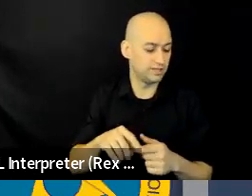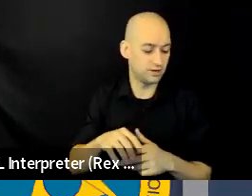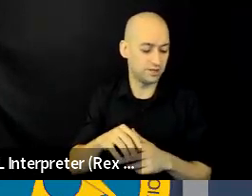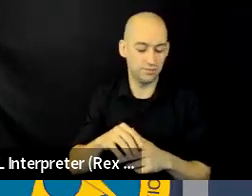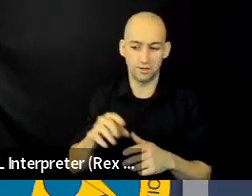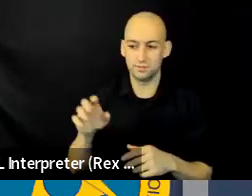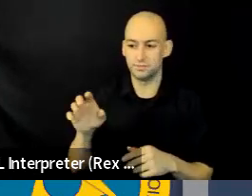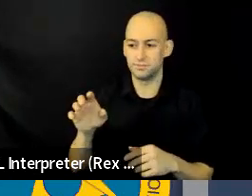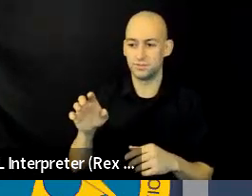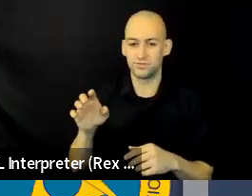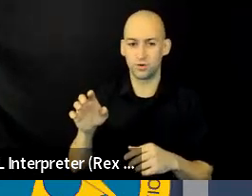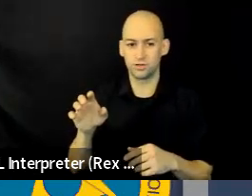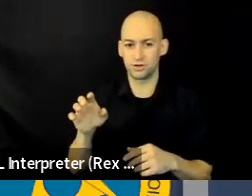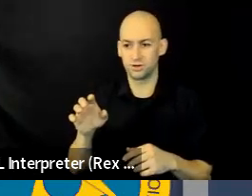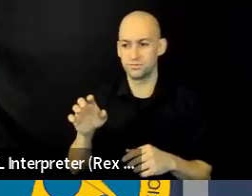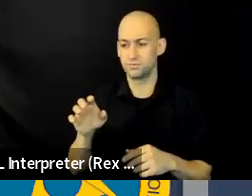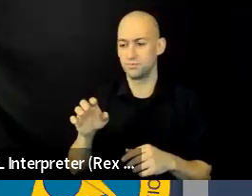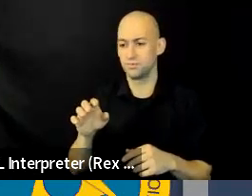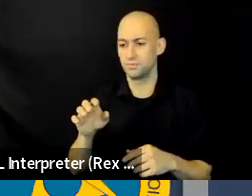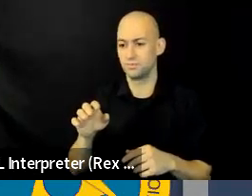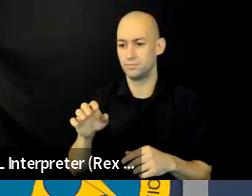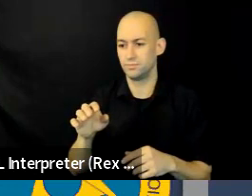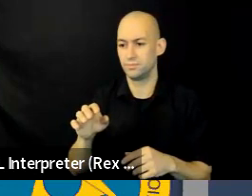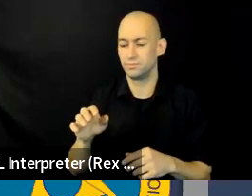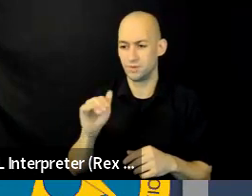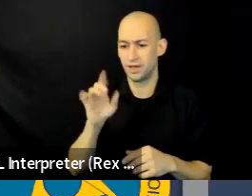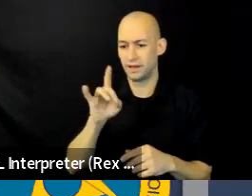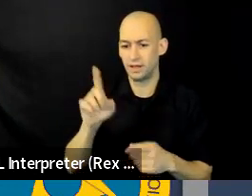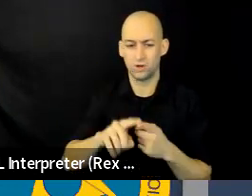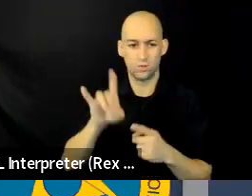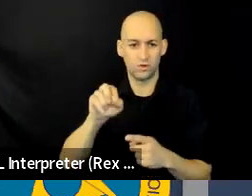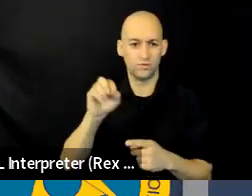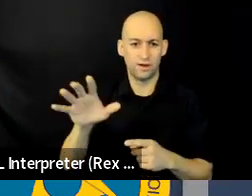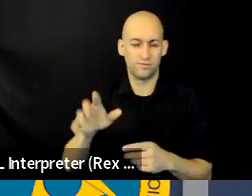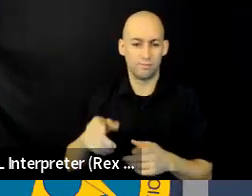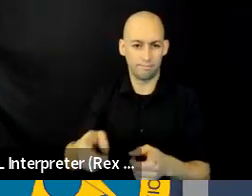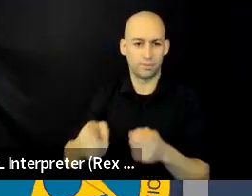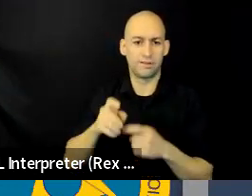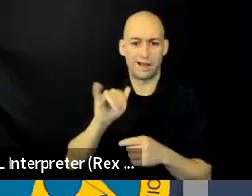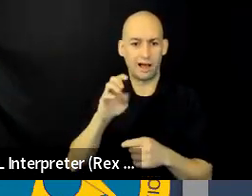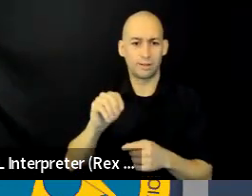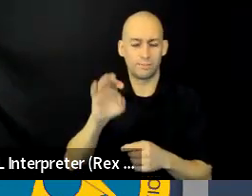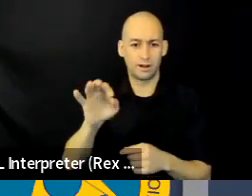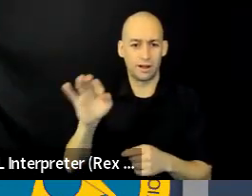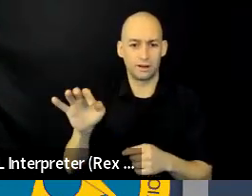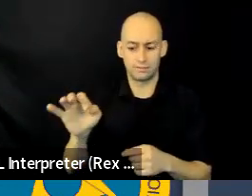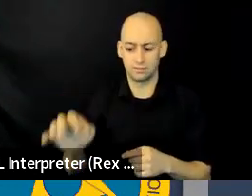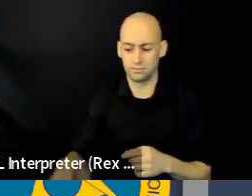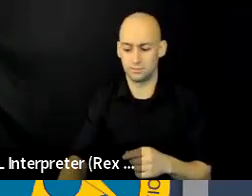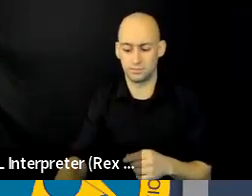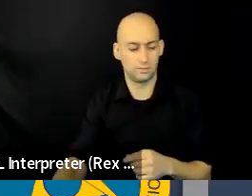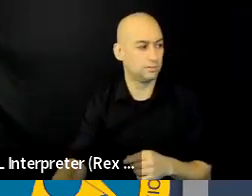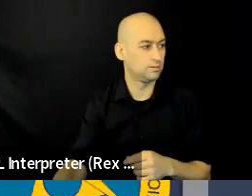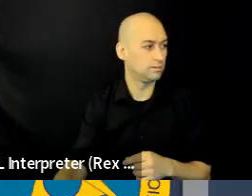anyone else like an item pulled? Then we're going to go 88 to 105, but we're pulling item 99 to come up